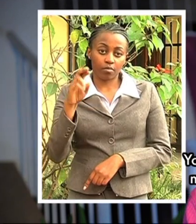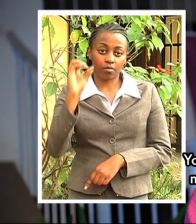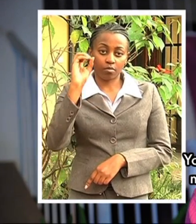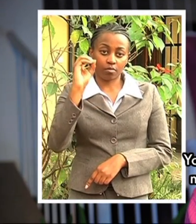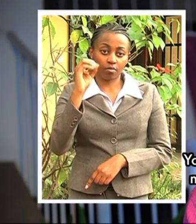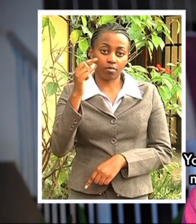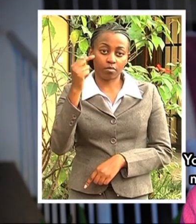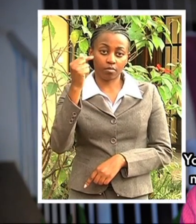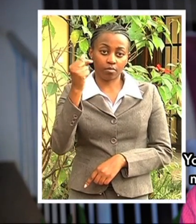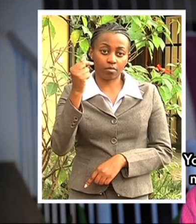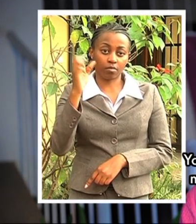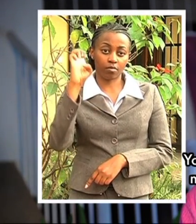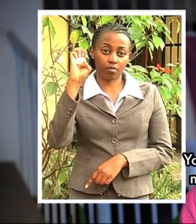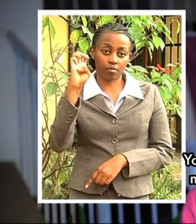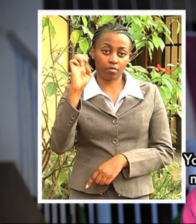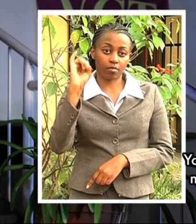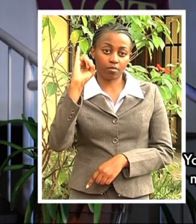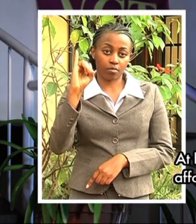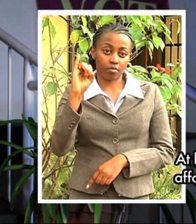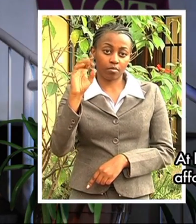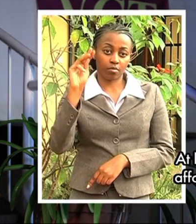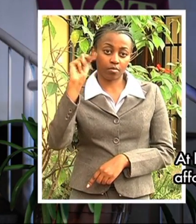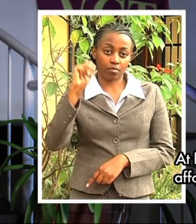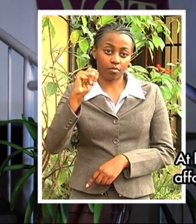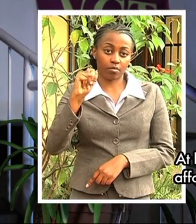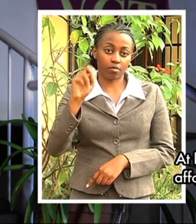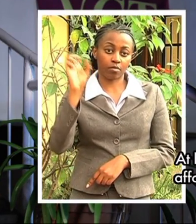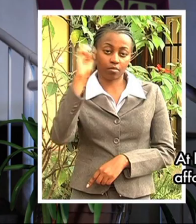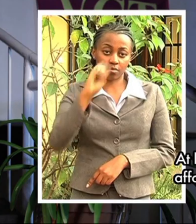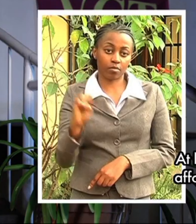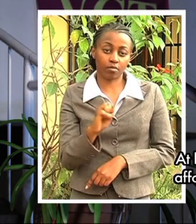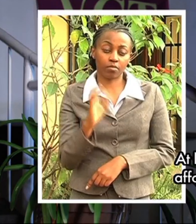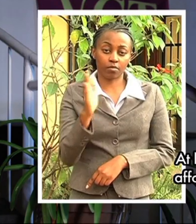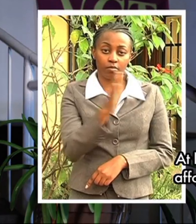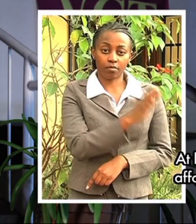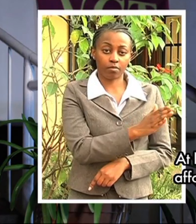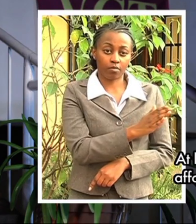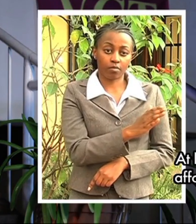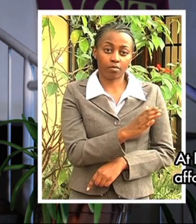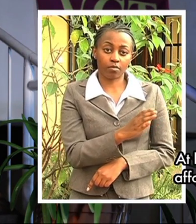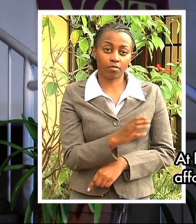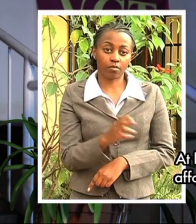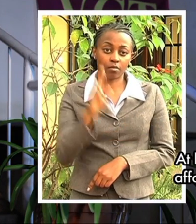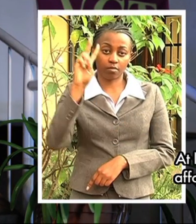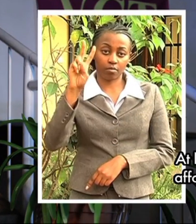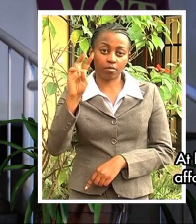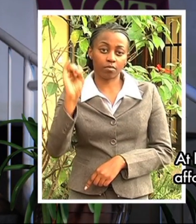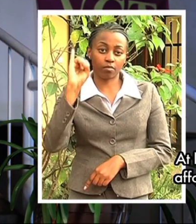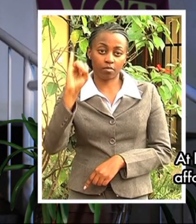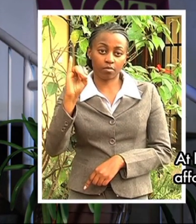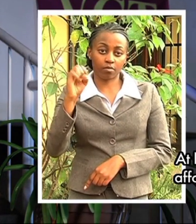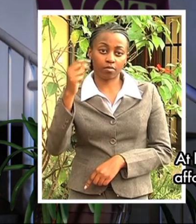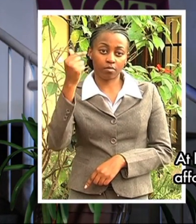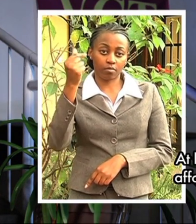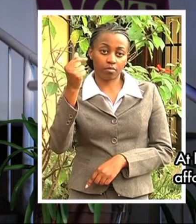is breakfast, lunch, and supper, at least 3 times in a day if you can afford, and also the